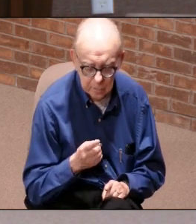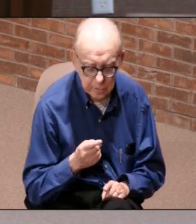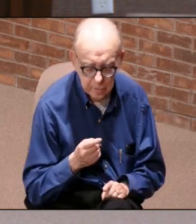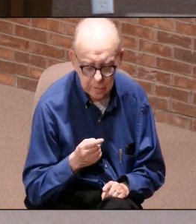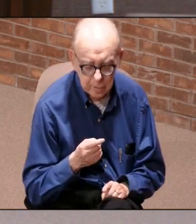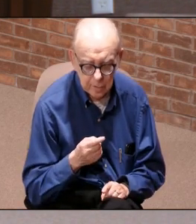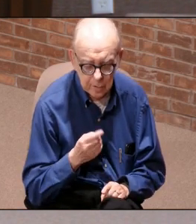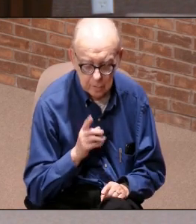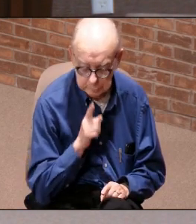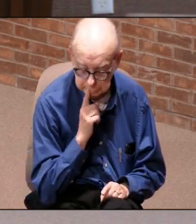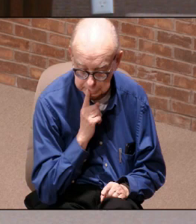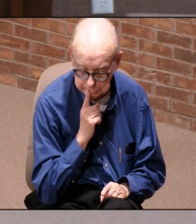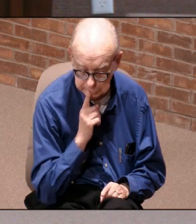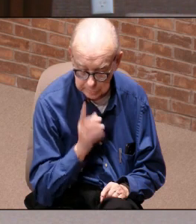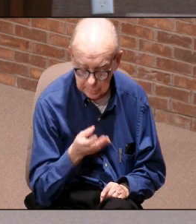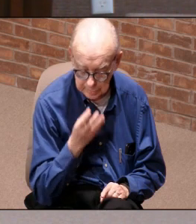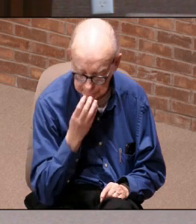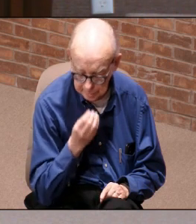go to sleep.